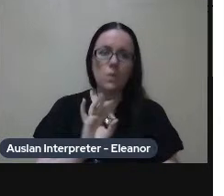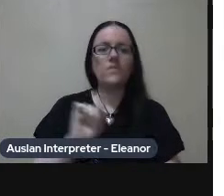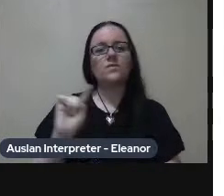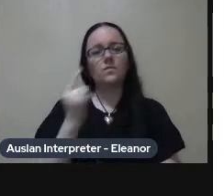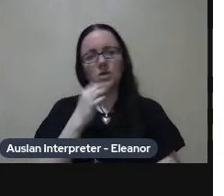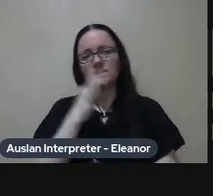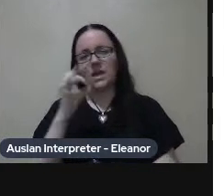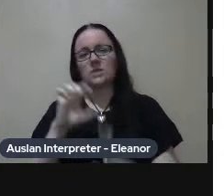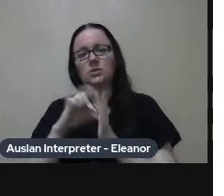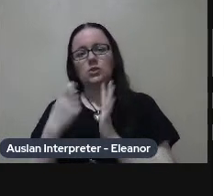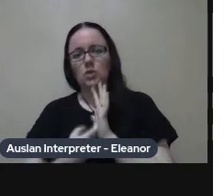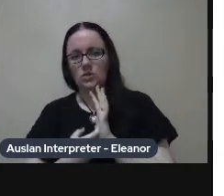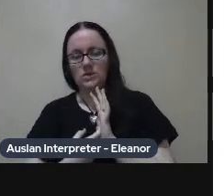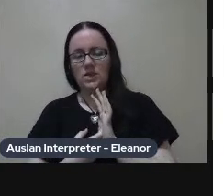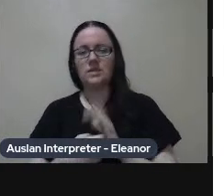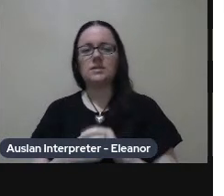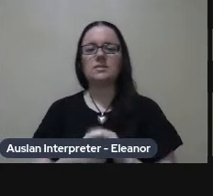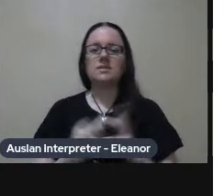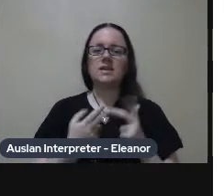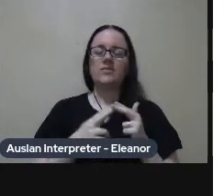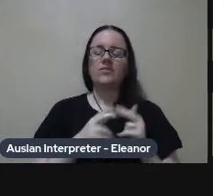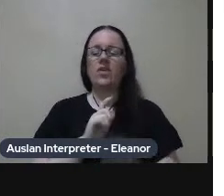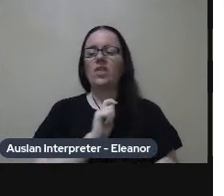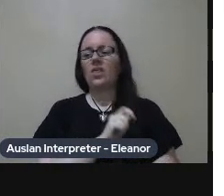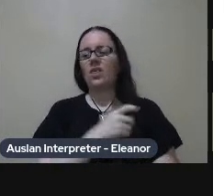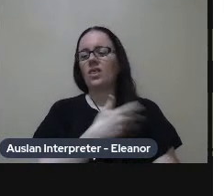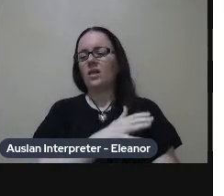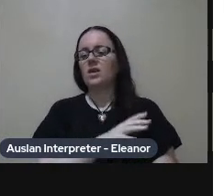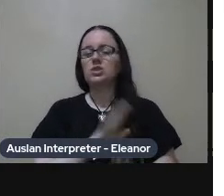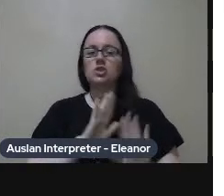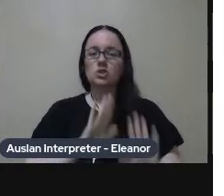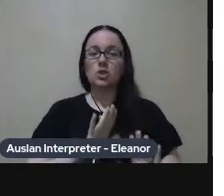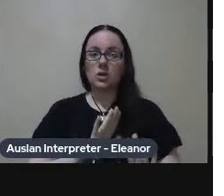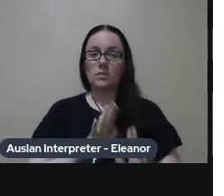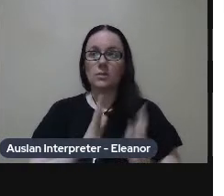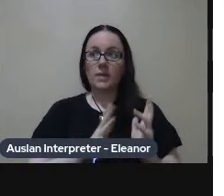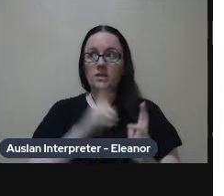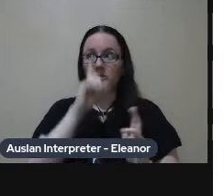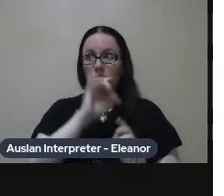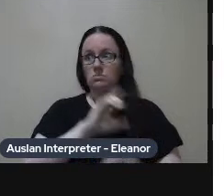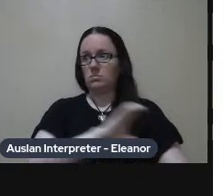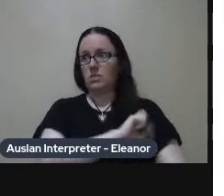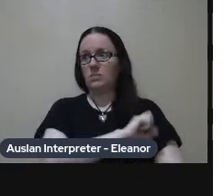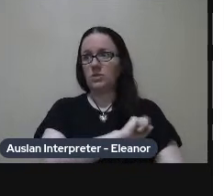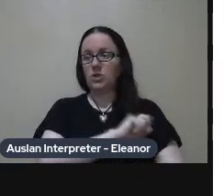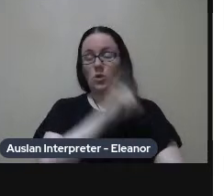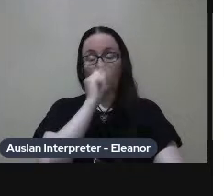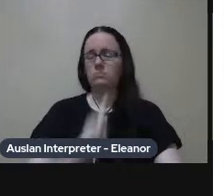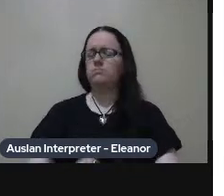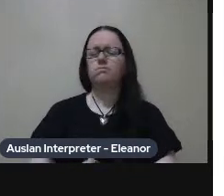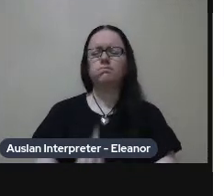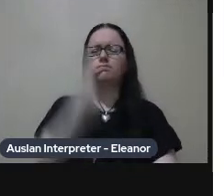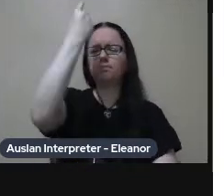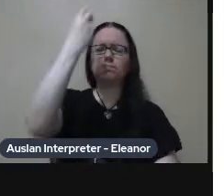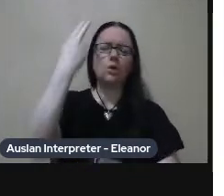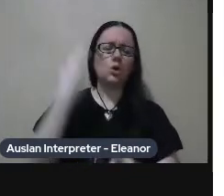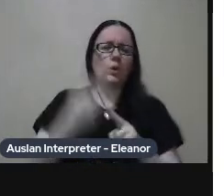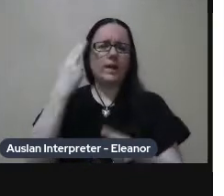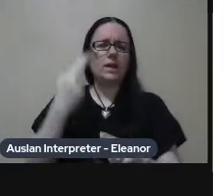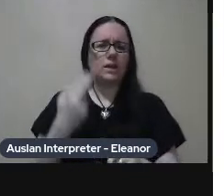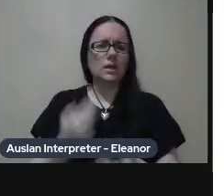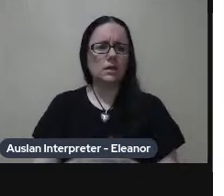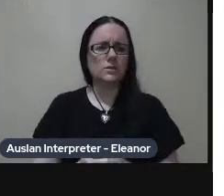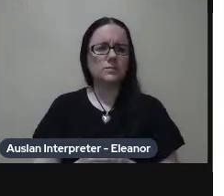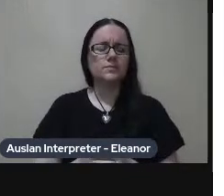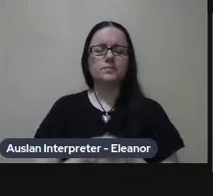first. Because stopping your blood pressure medication can mean your blood pressure can go skyrockets very quickly. If you stop